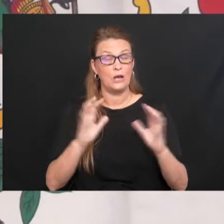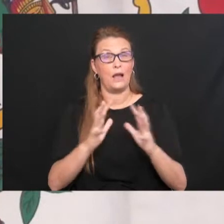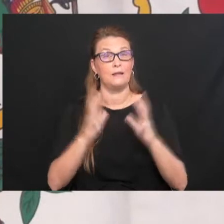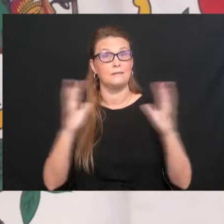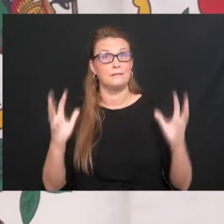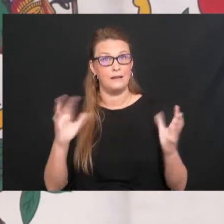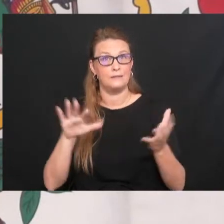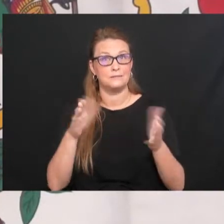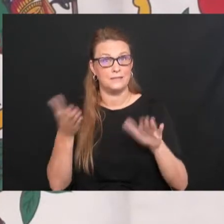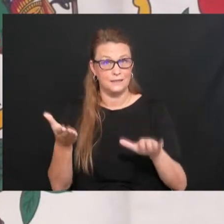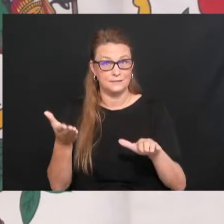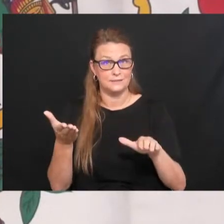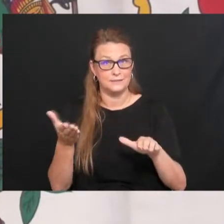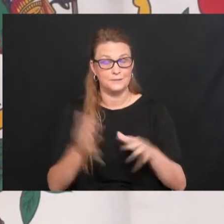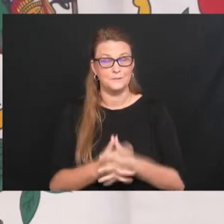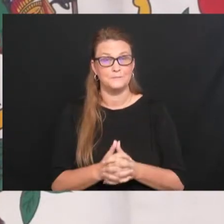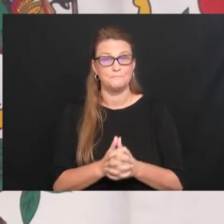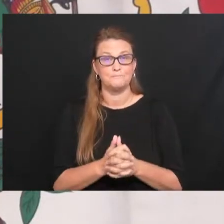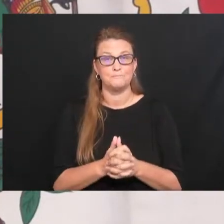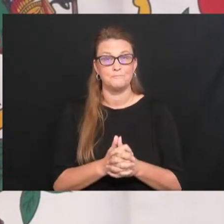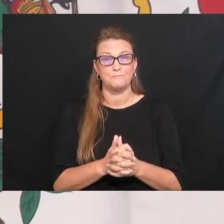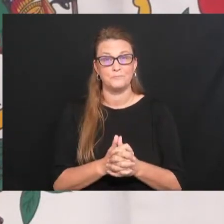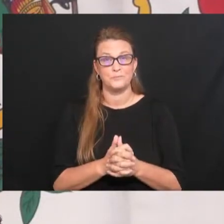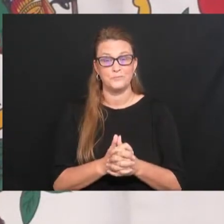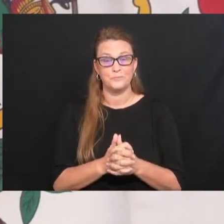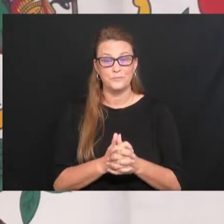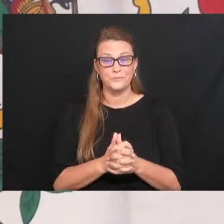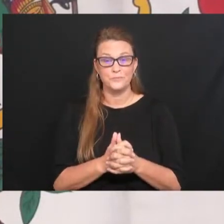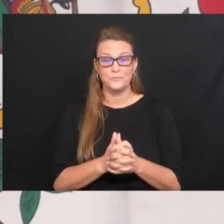deaths. You know, I